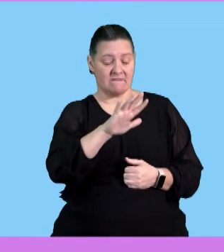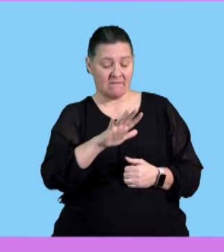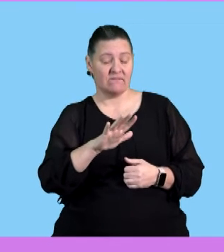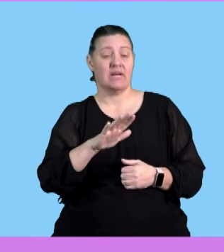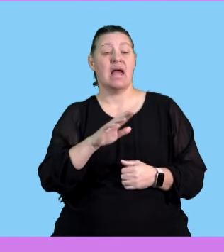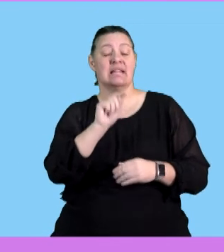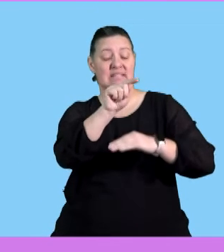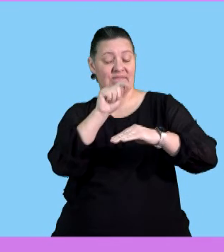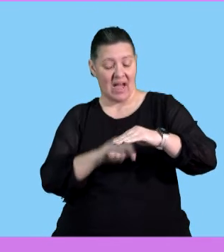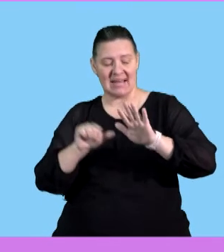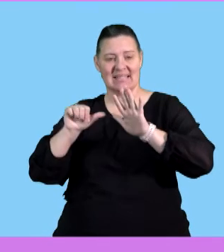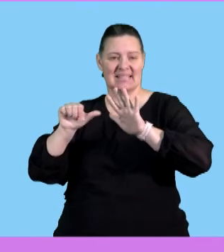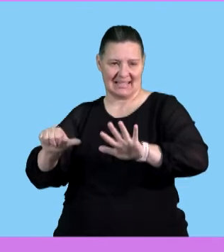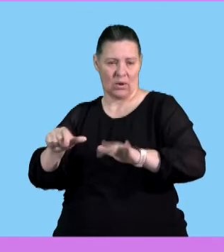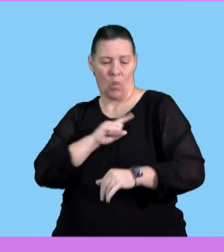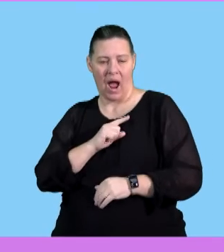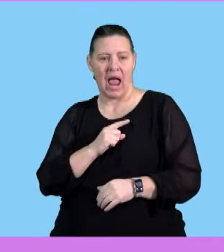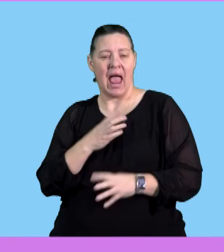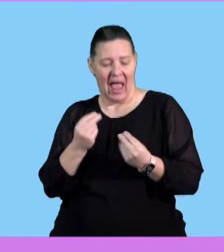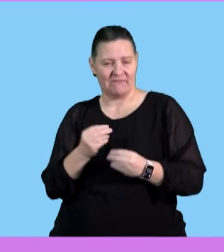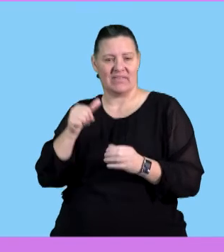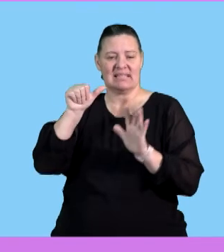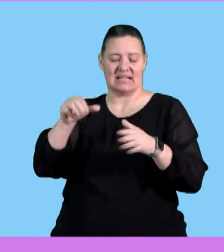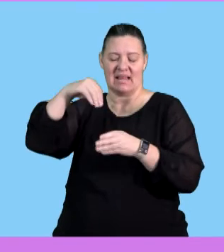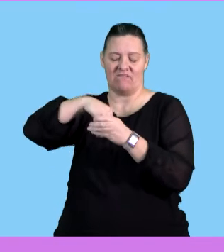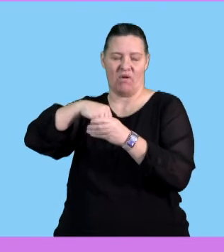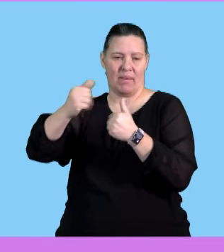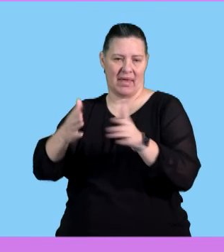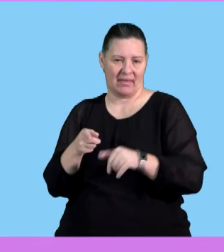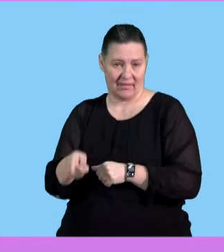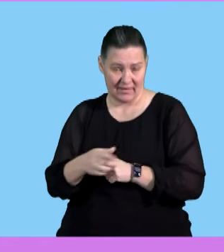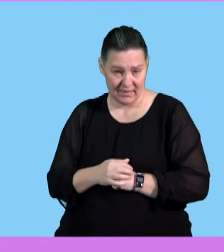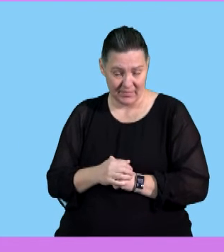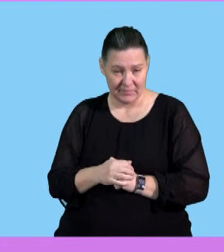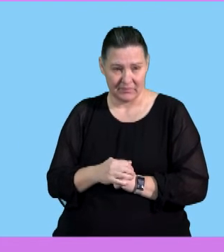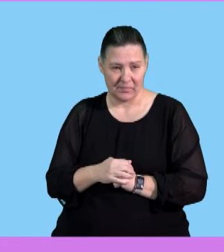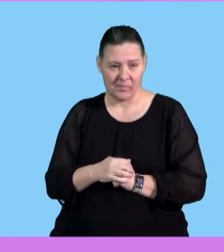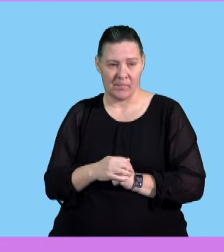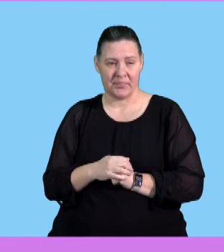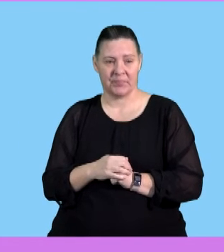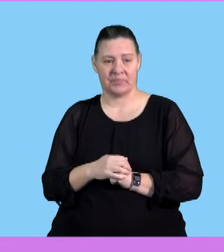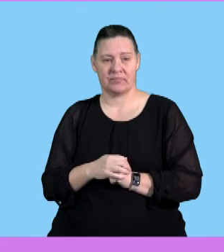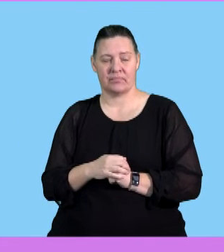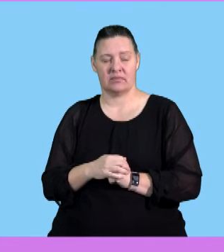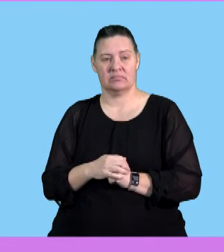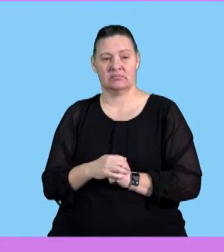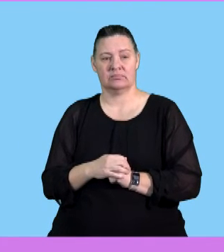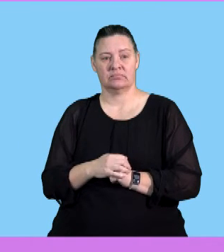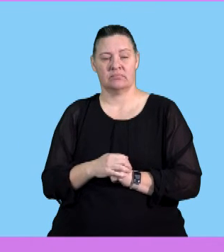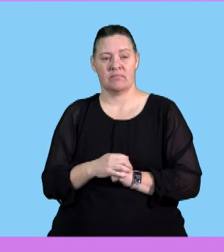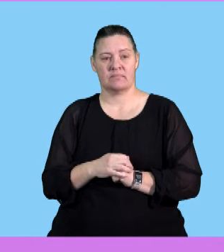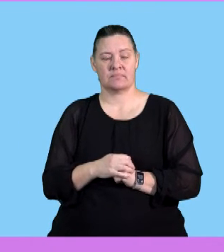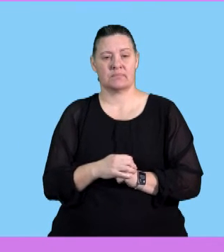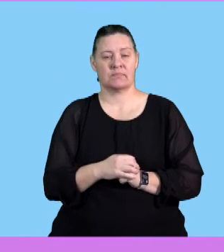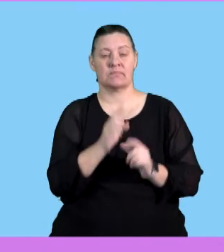6 because there are 6 inside this pack. So now 69 Rand